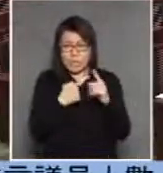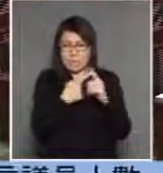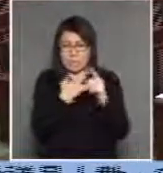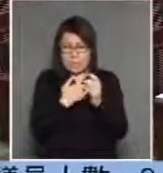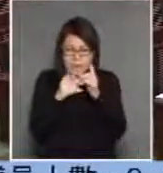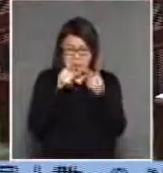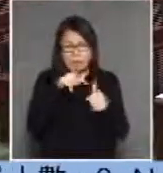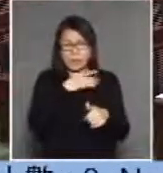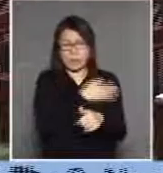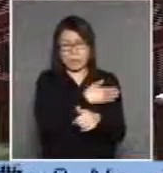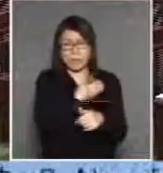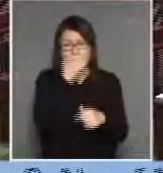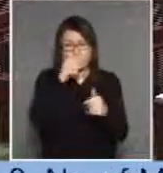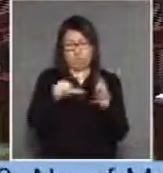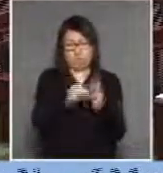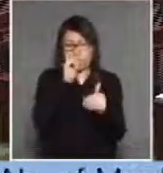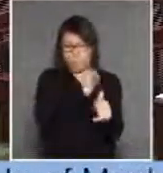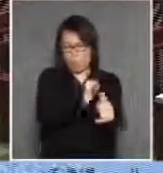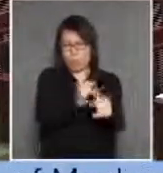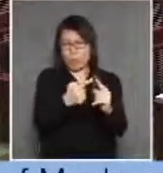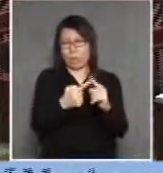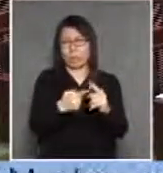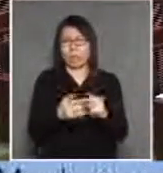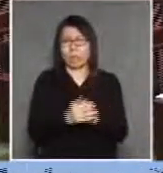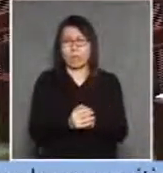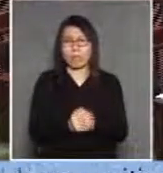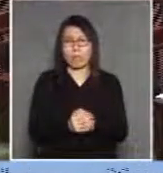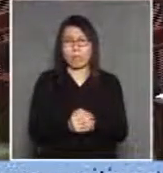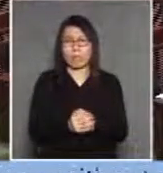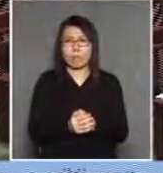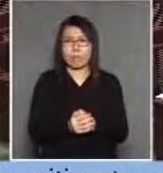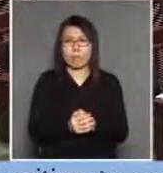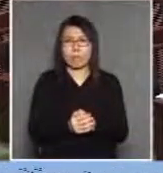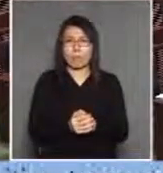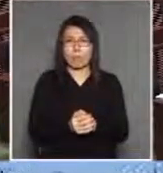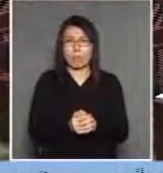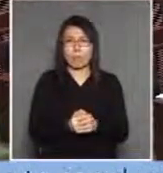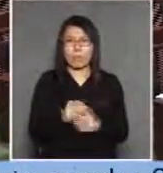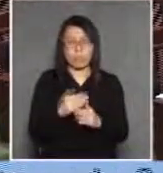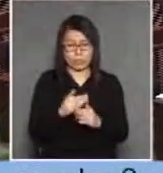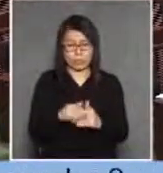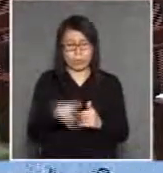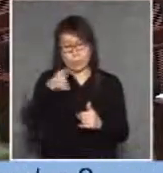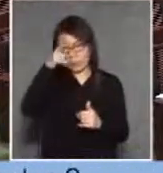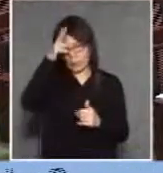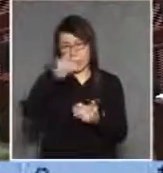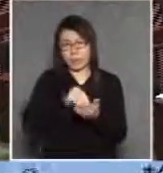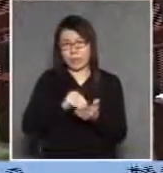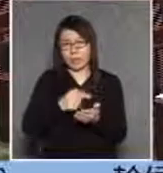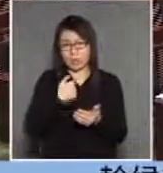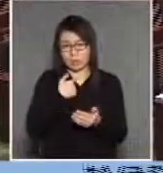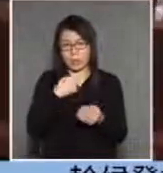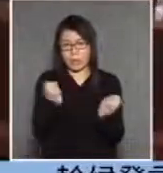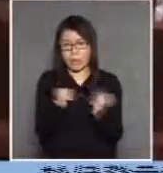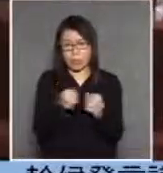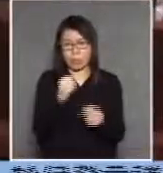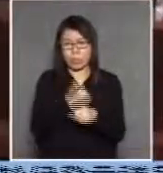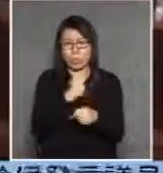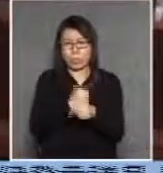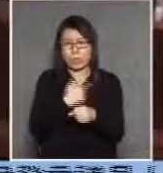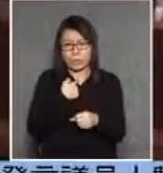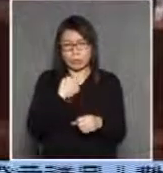lead young people down the right track, they are the chief culprits of Hong Kong, and they will take